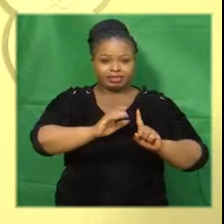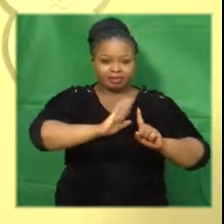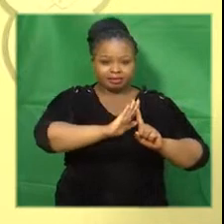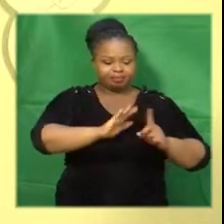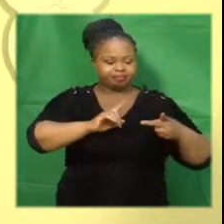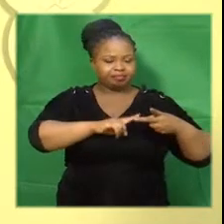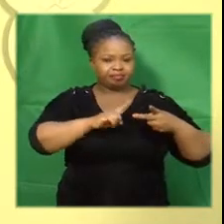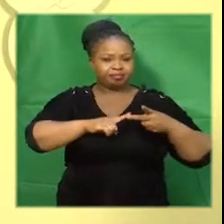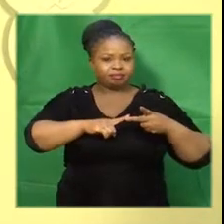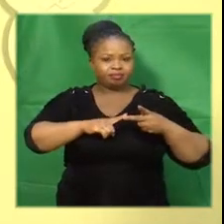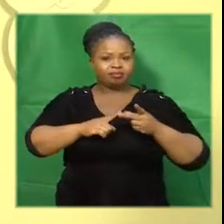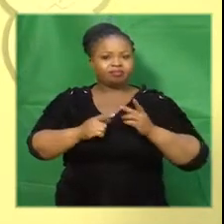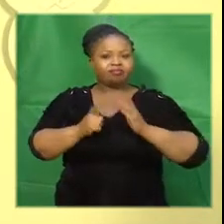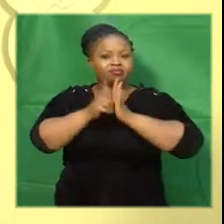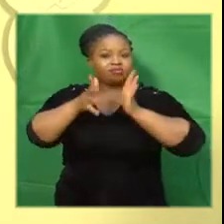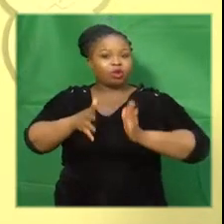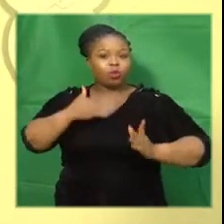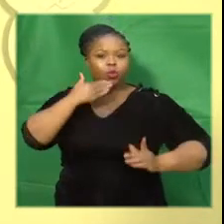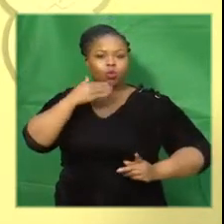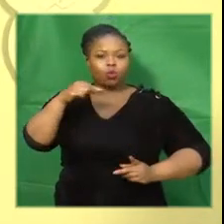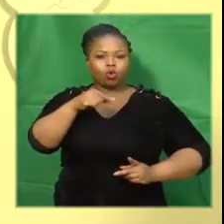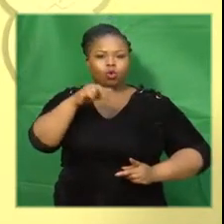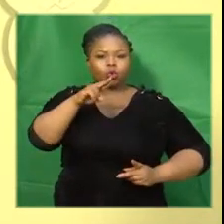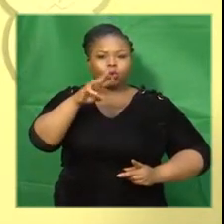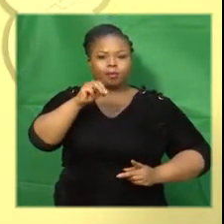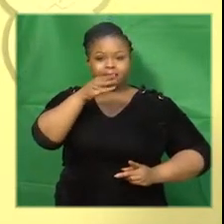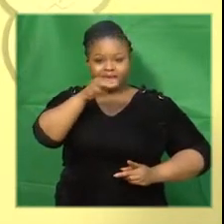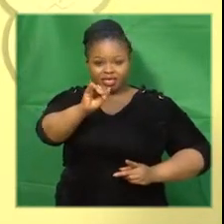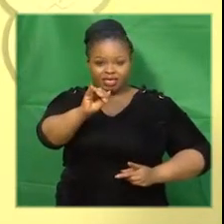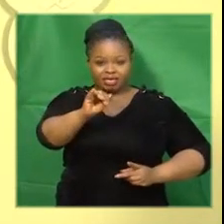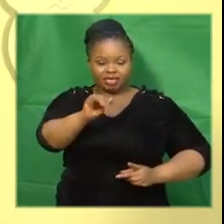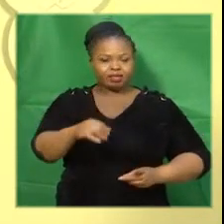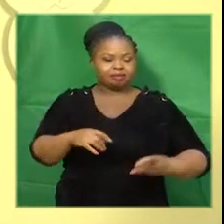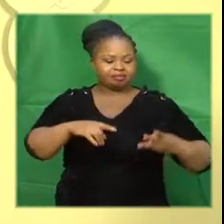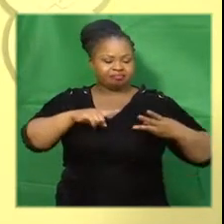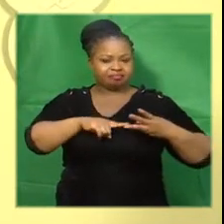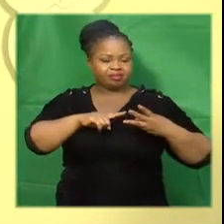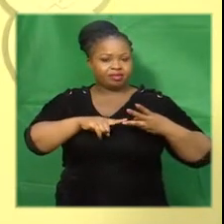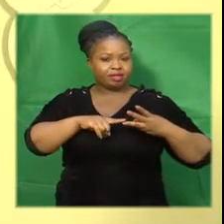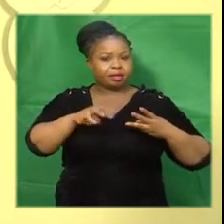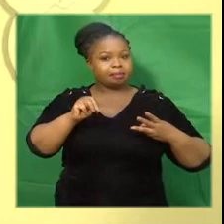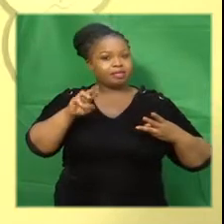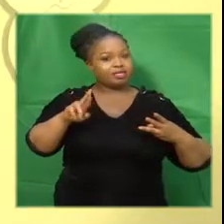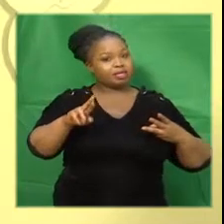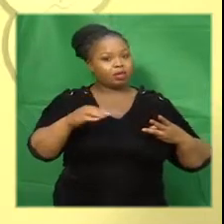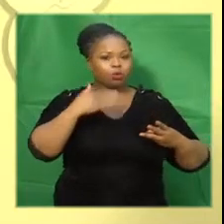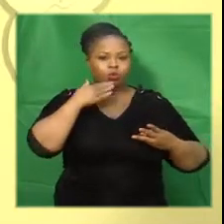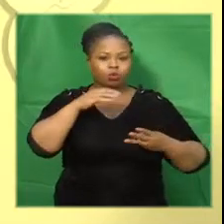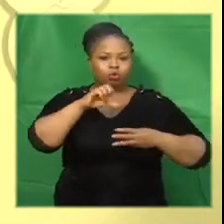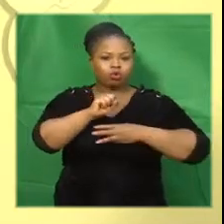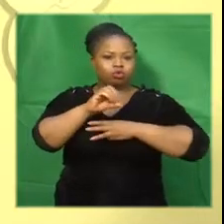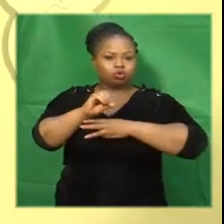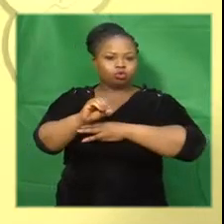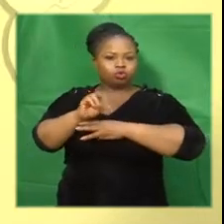Advocate Mujanku Gumbi, and Mr. Sulumko Sokupa.